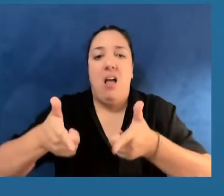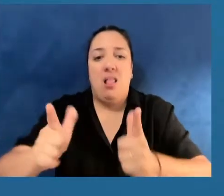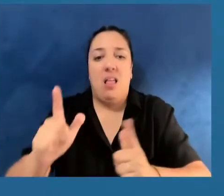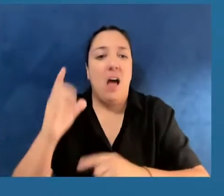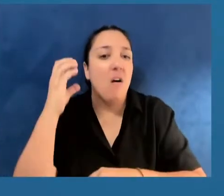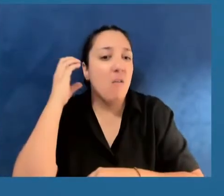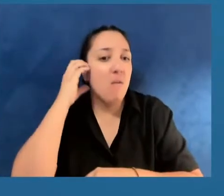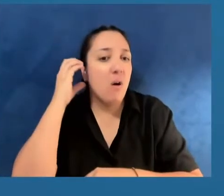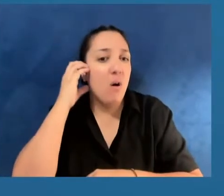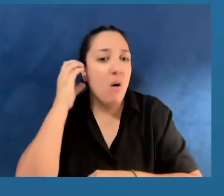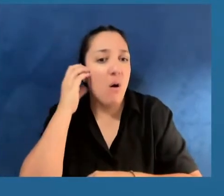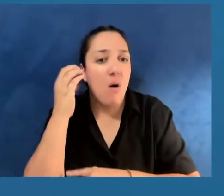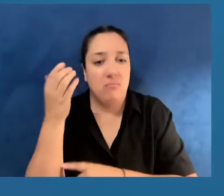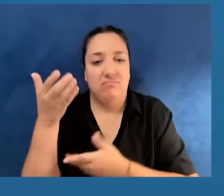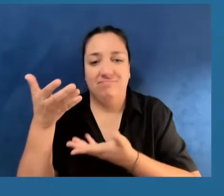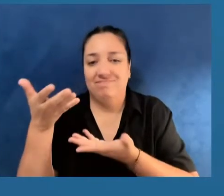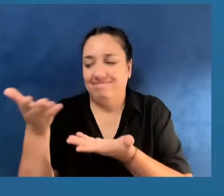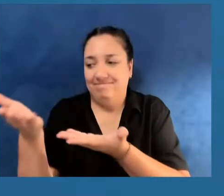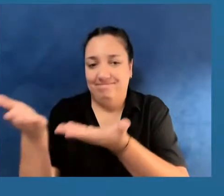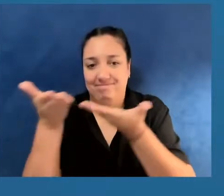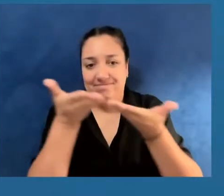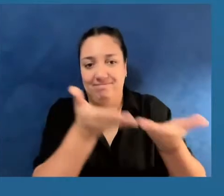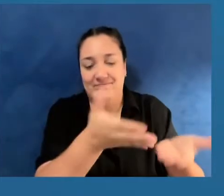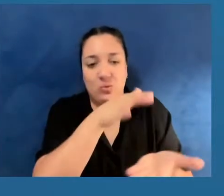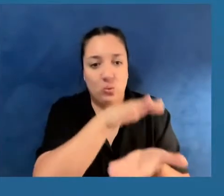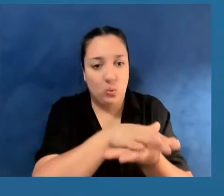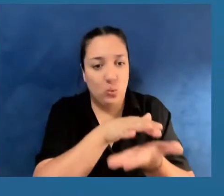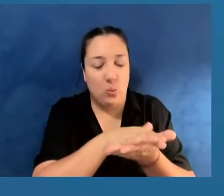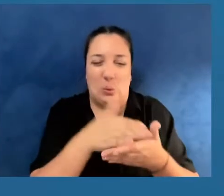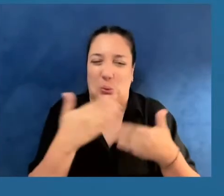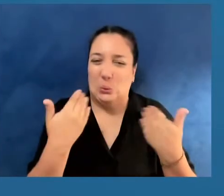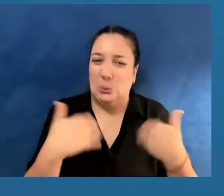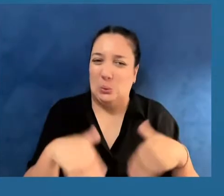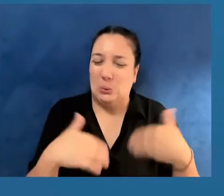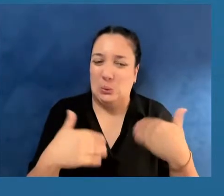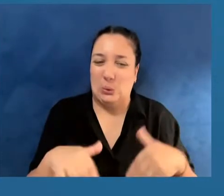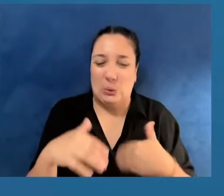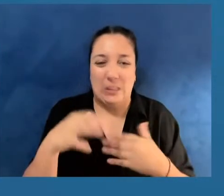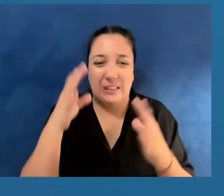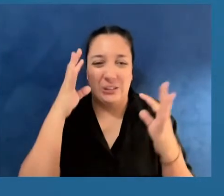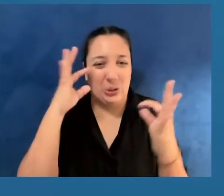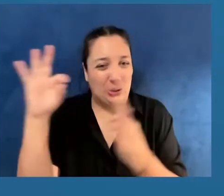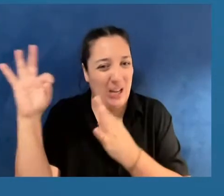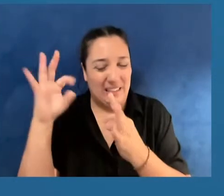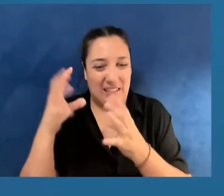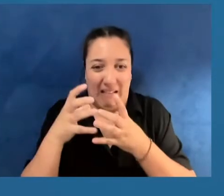educational environment. And it creates a great distraction, whether it's the phone itself or